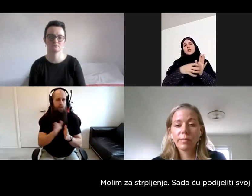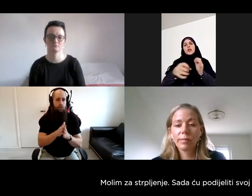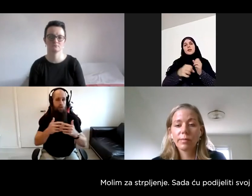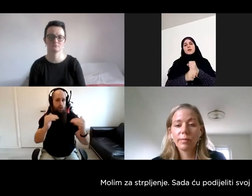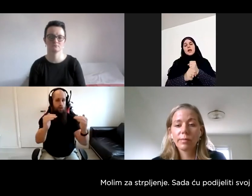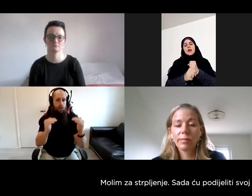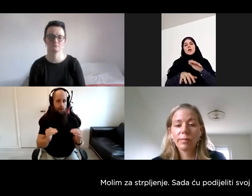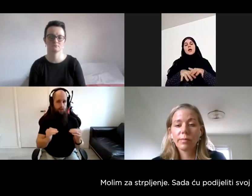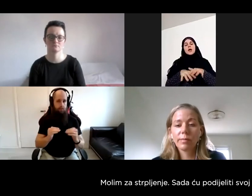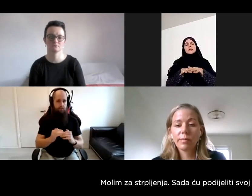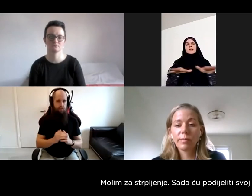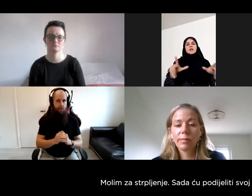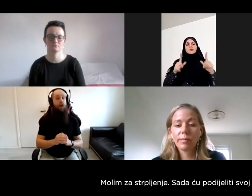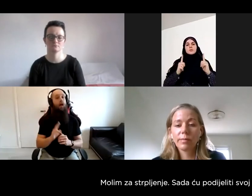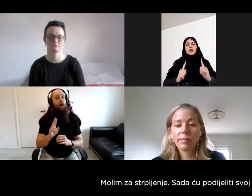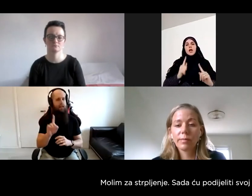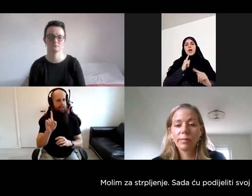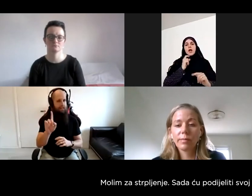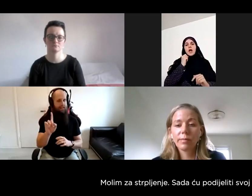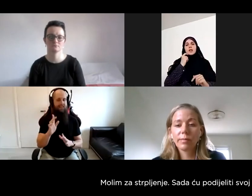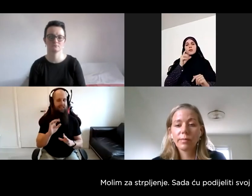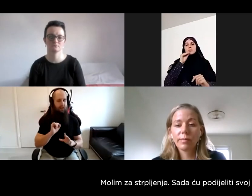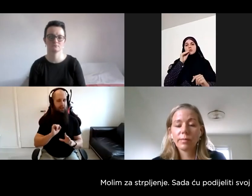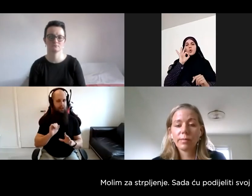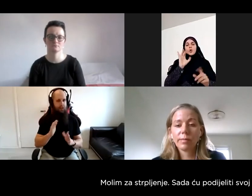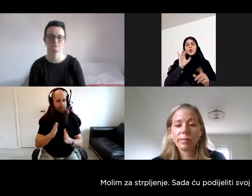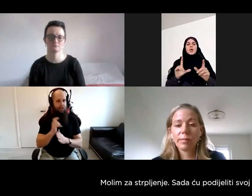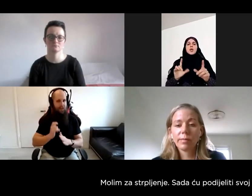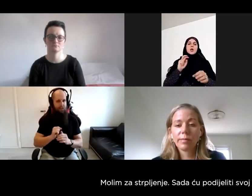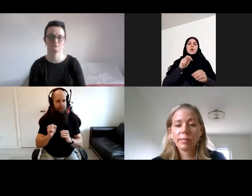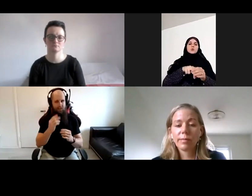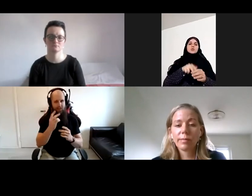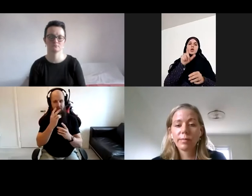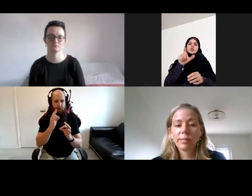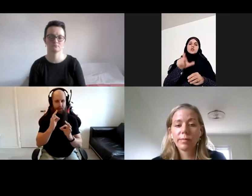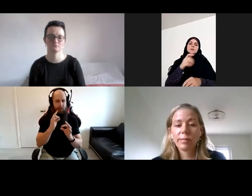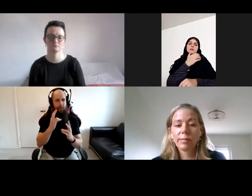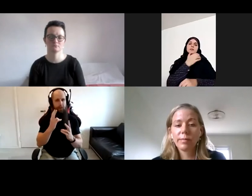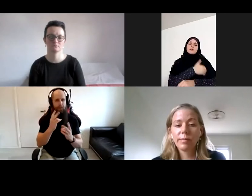Bear with me for a second. I'm going to share my screen now.